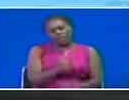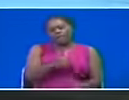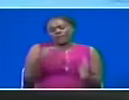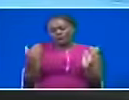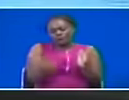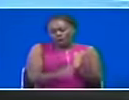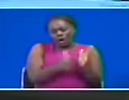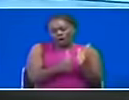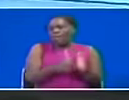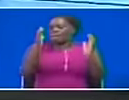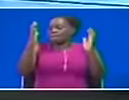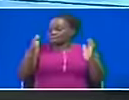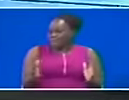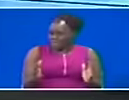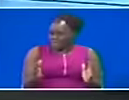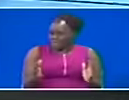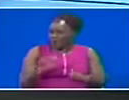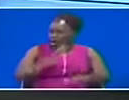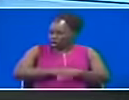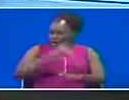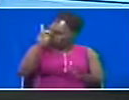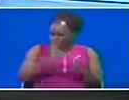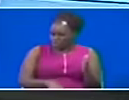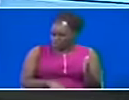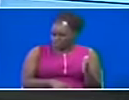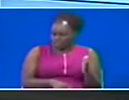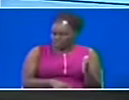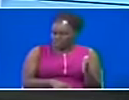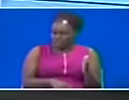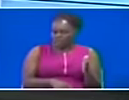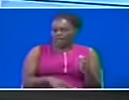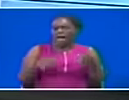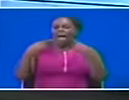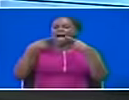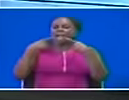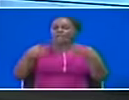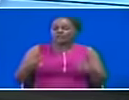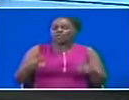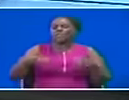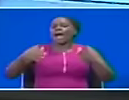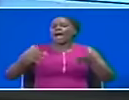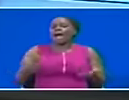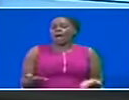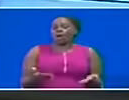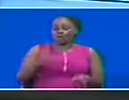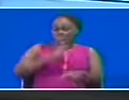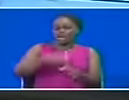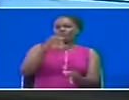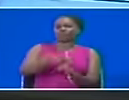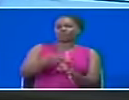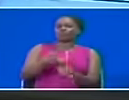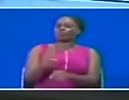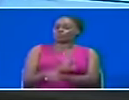there, the main issue is around what means of voting and transmission of results is going